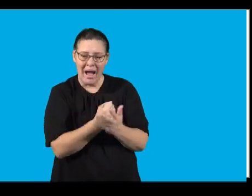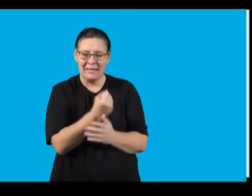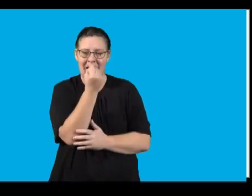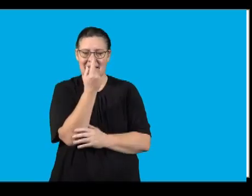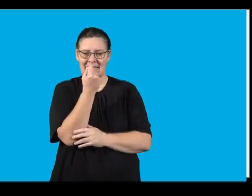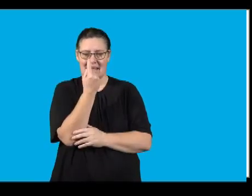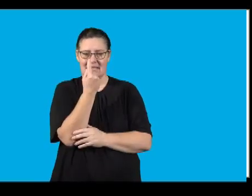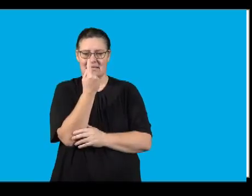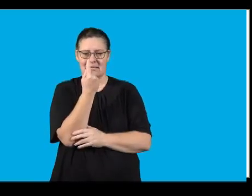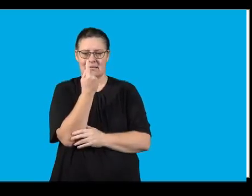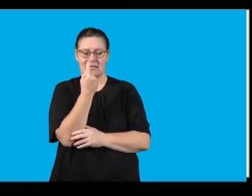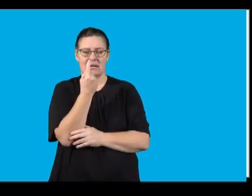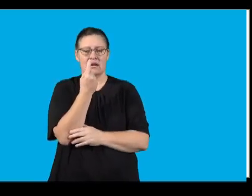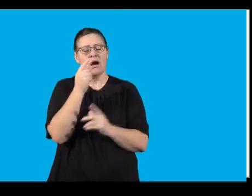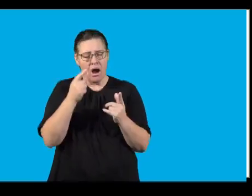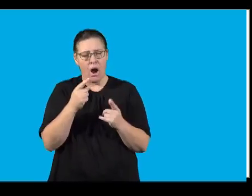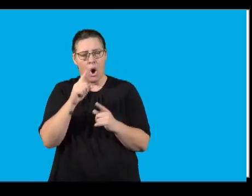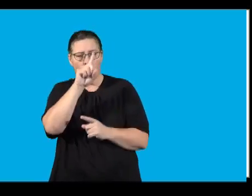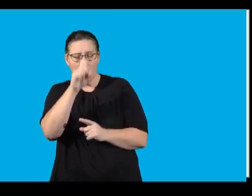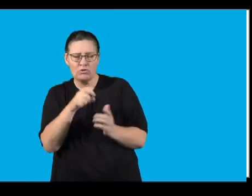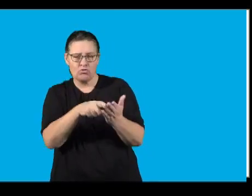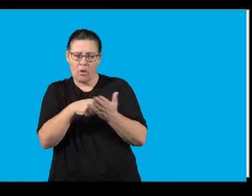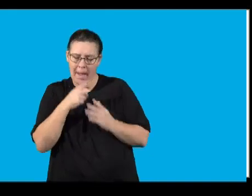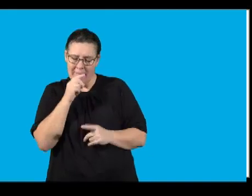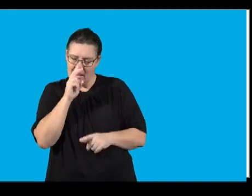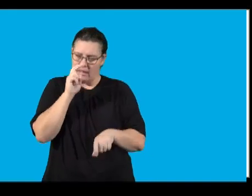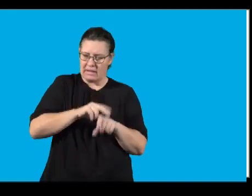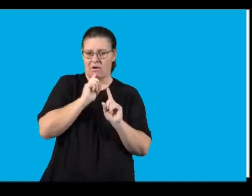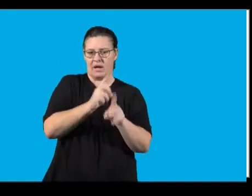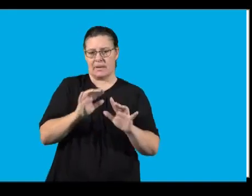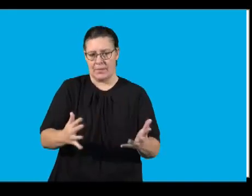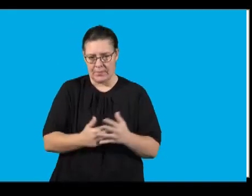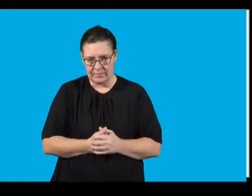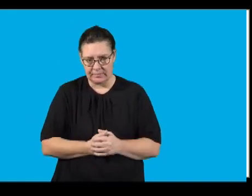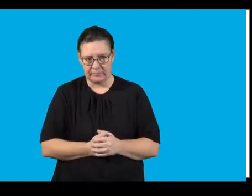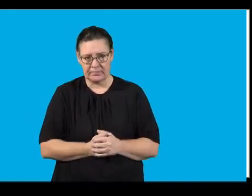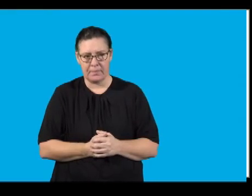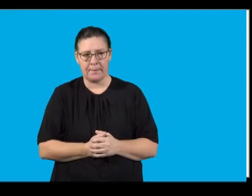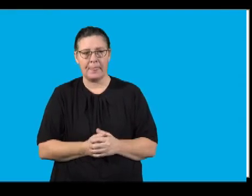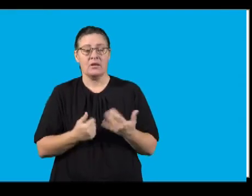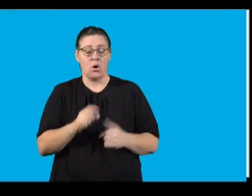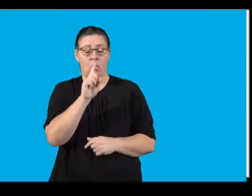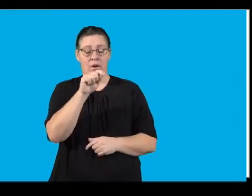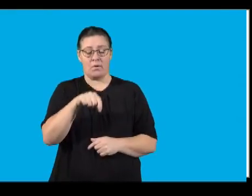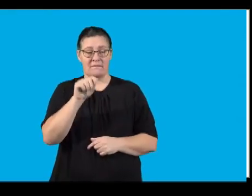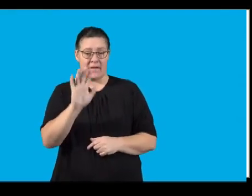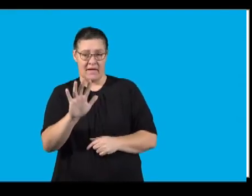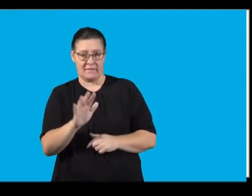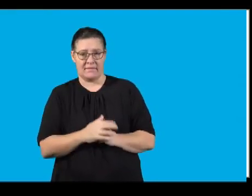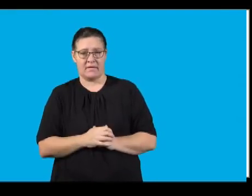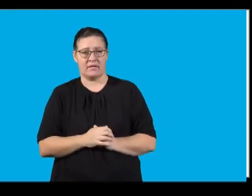to understand the scope of what the question requires. Let's move on, learners. So, in